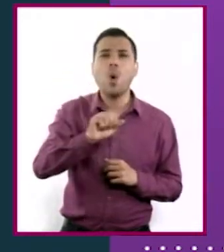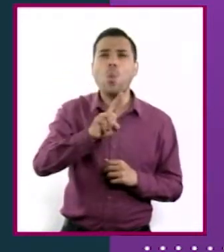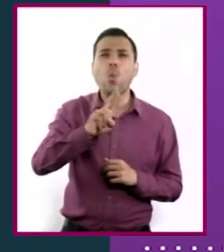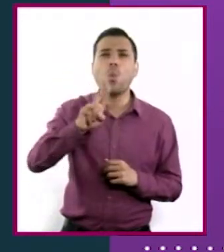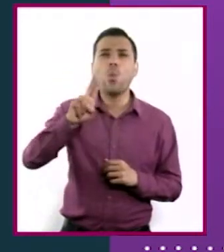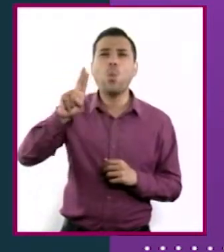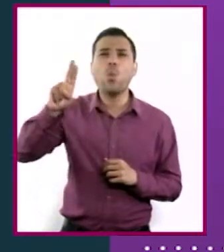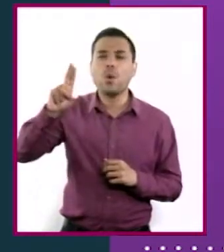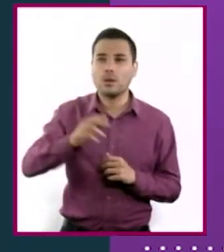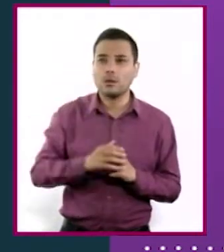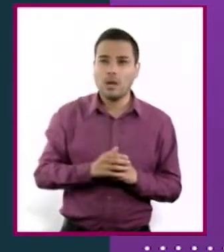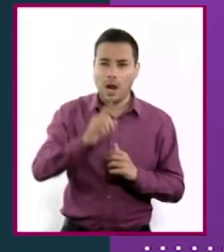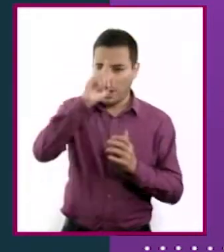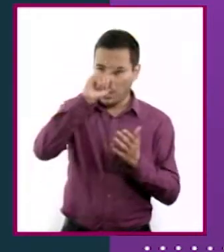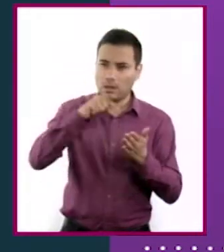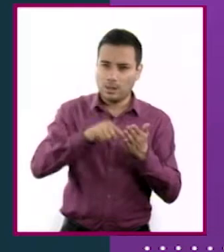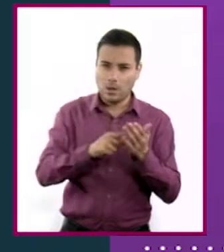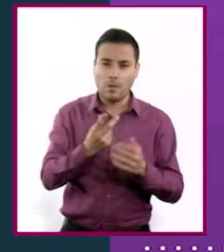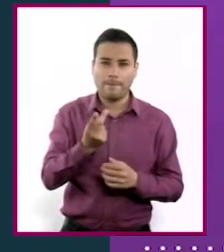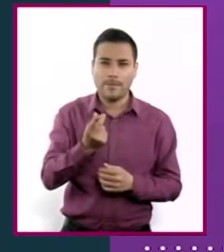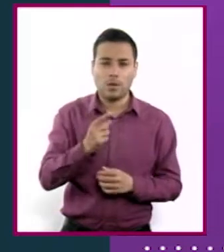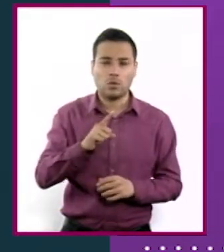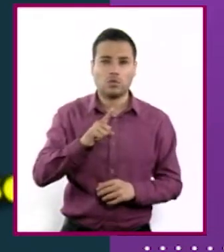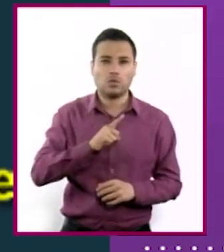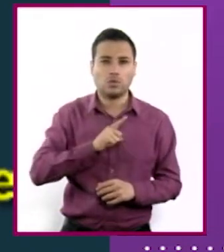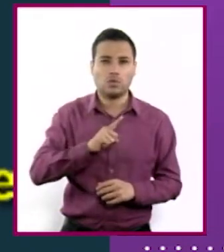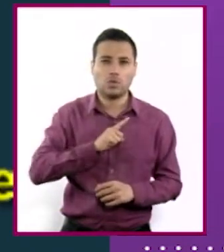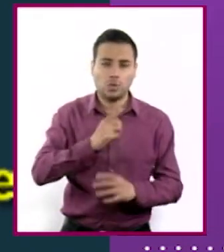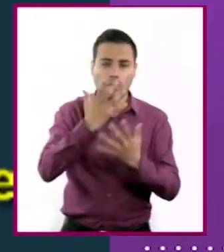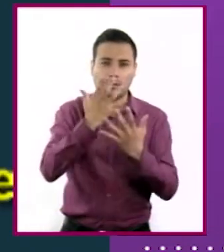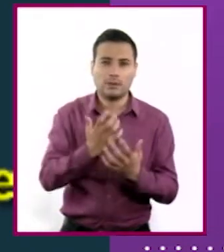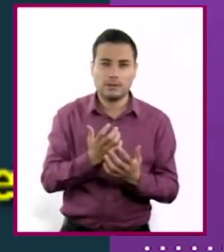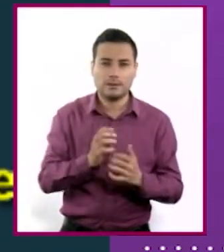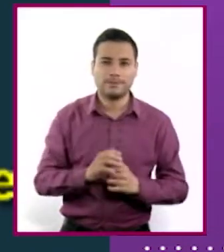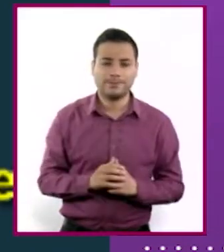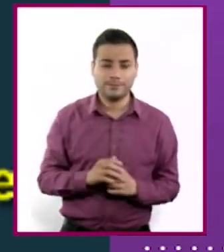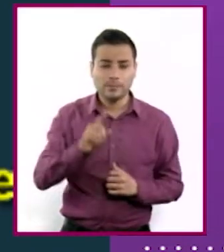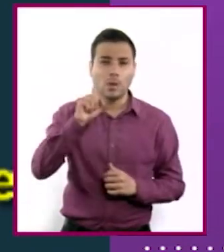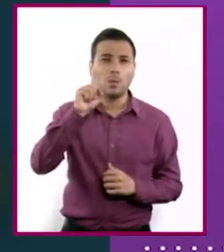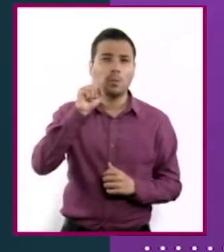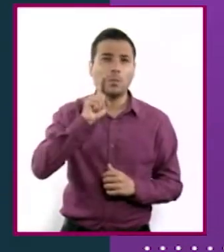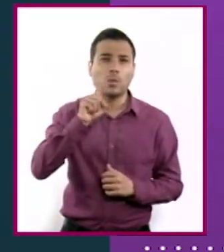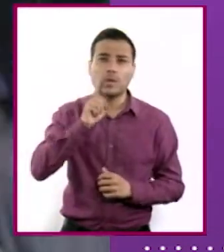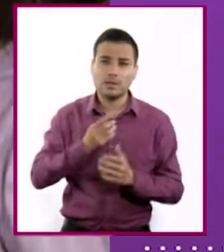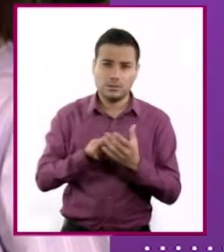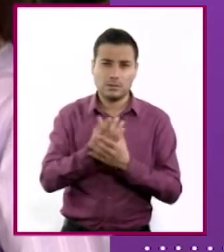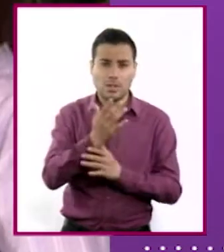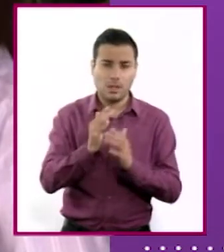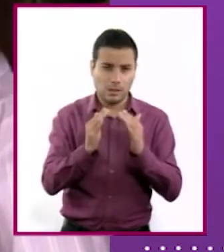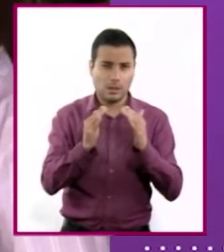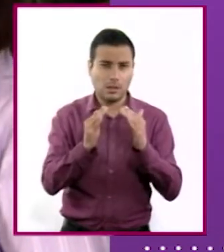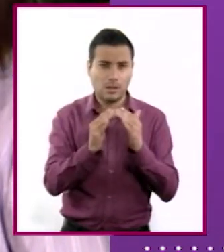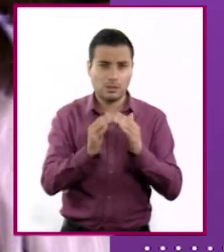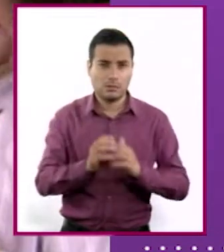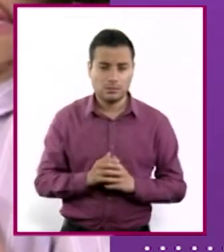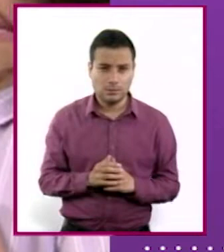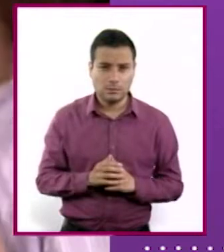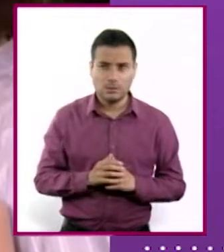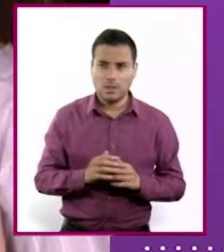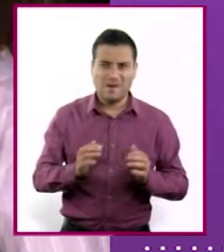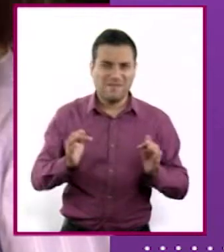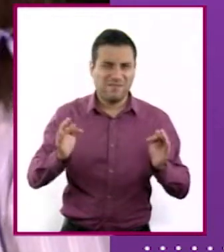He must be alone, she said. She walked out of the house. It was